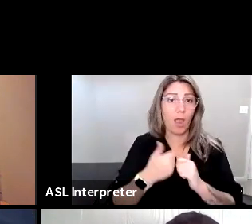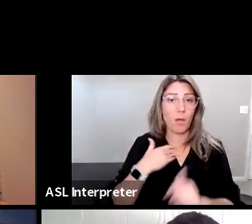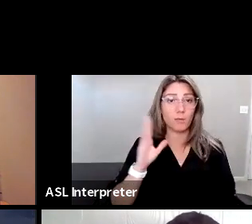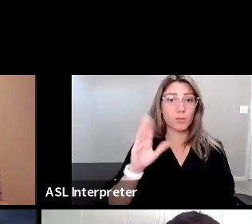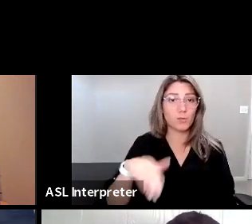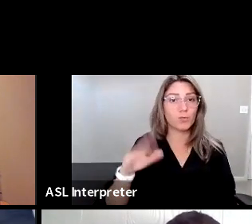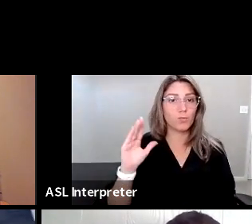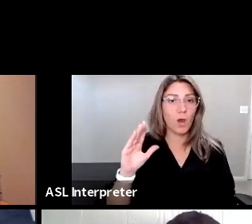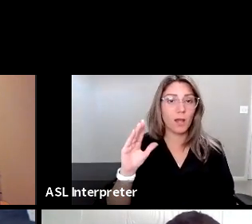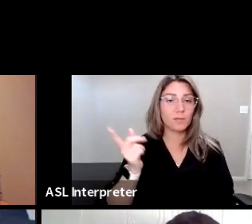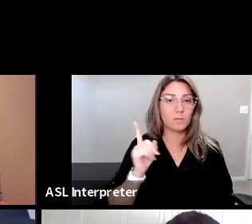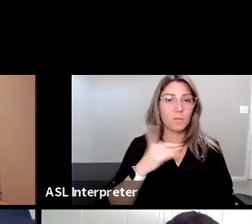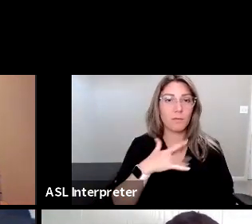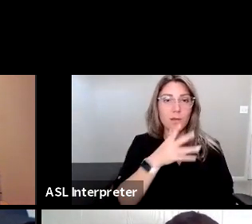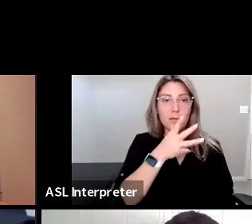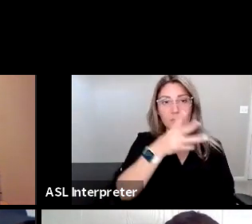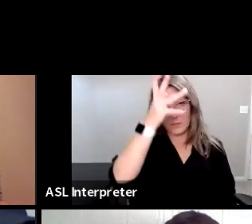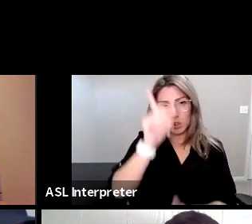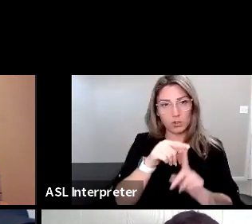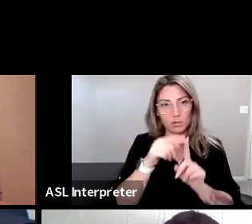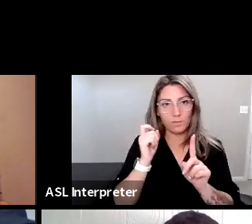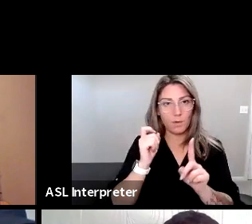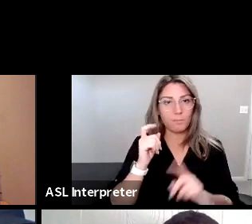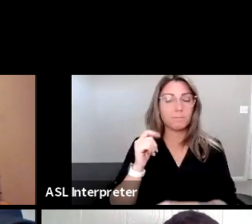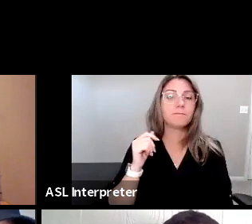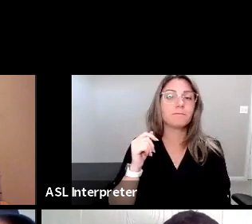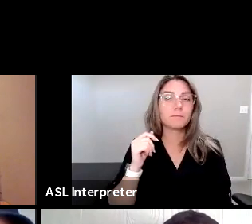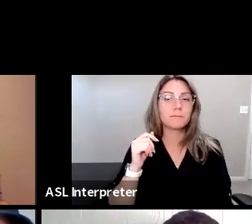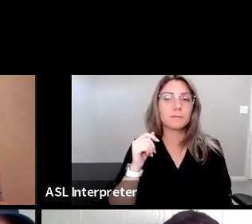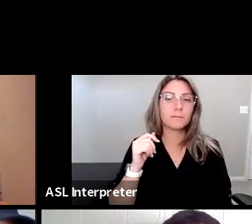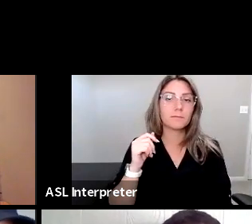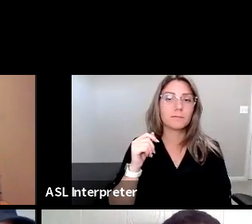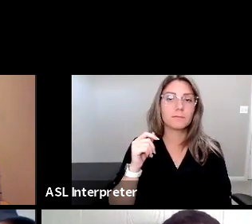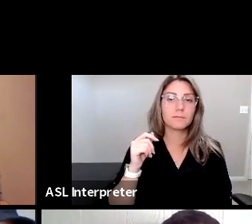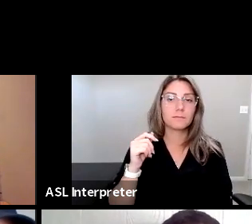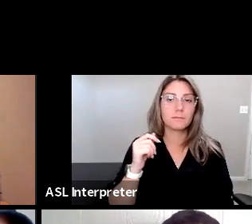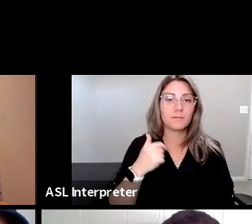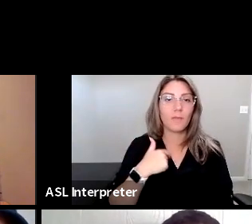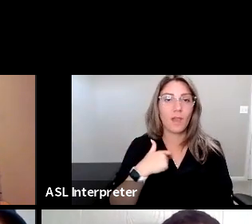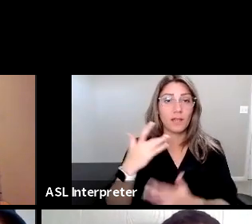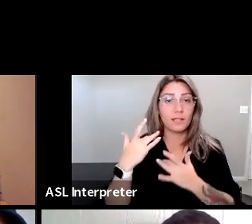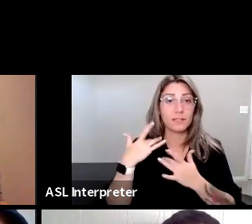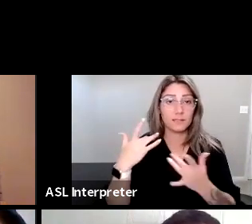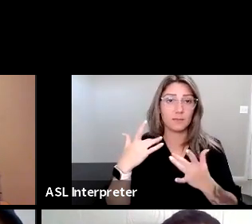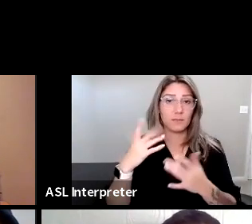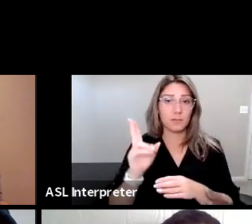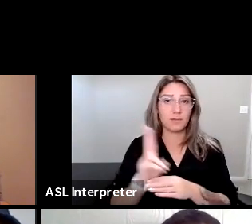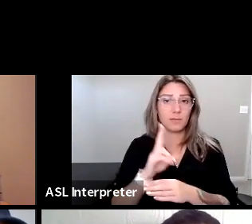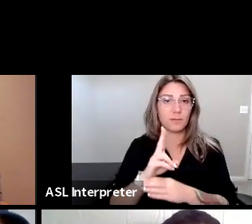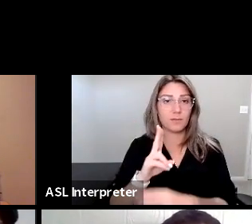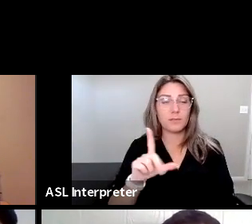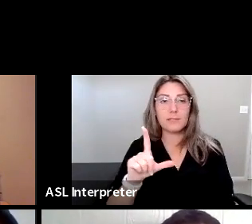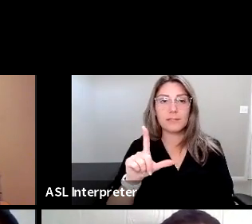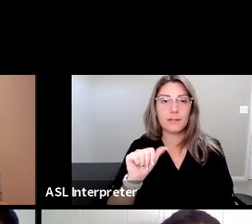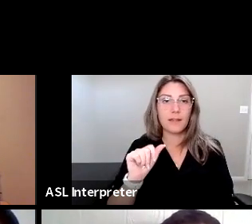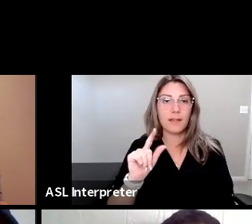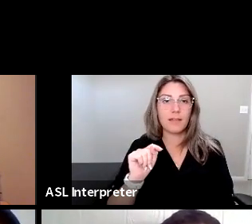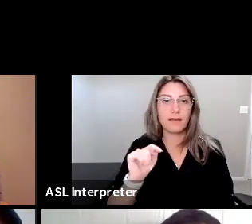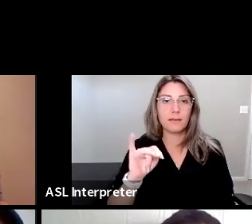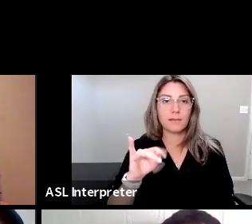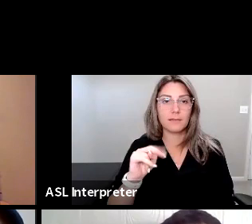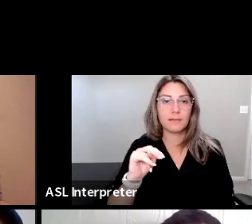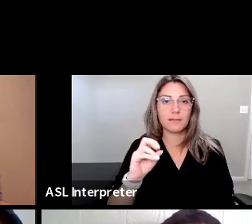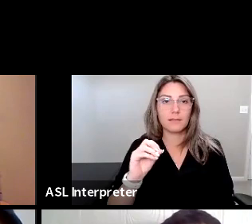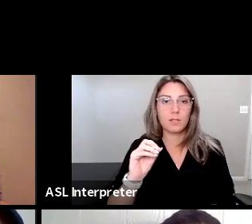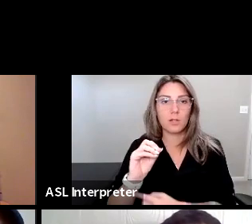and where my parents are from, um, I will typically use Latino.